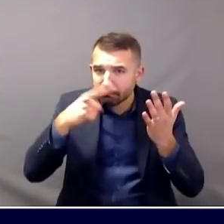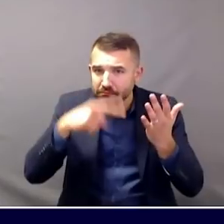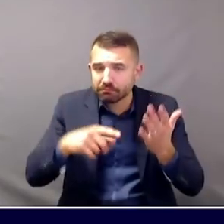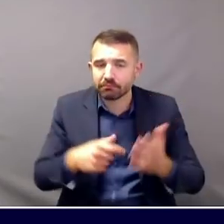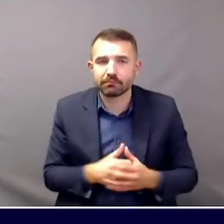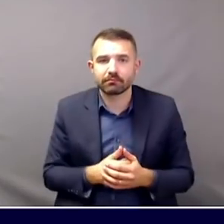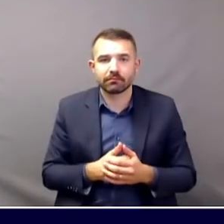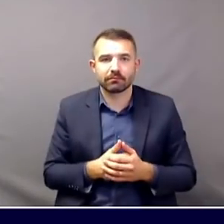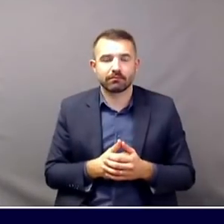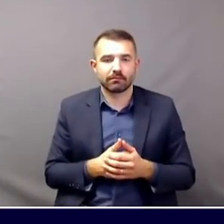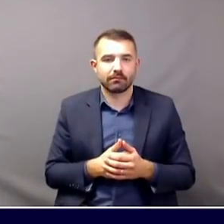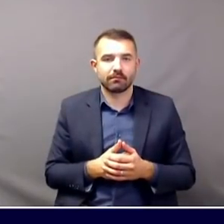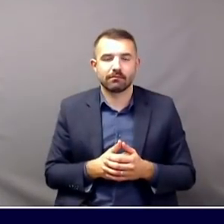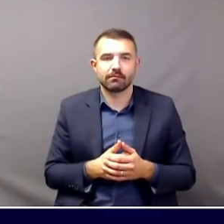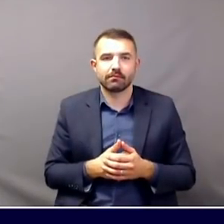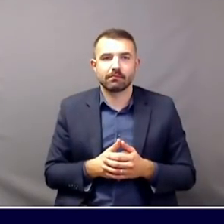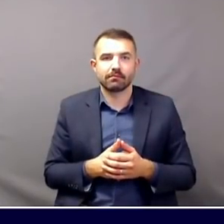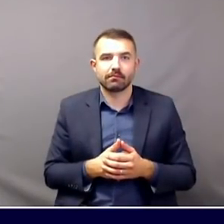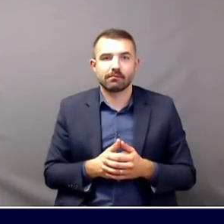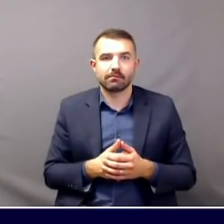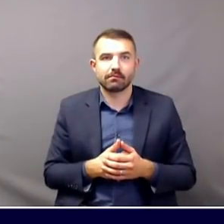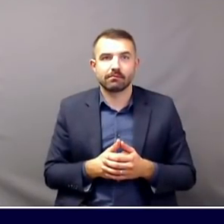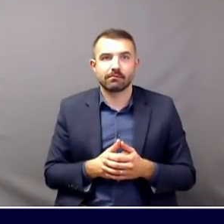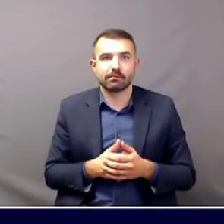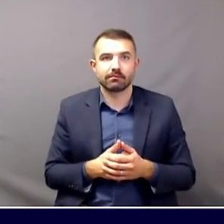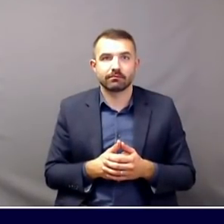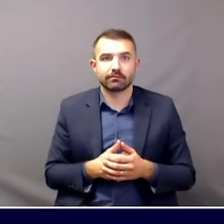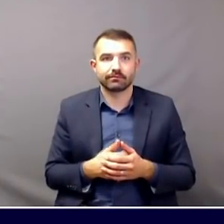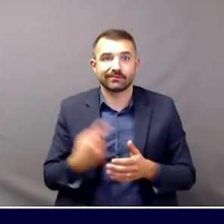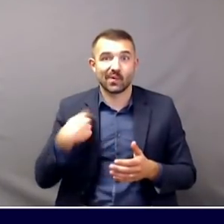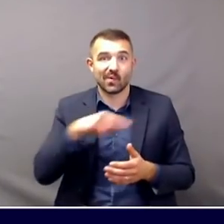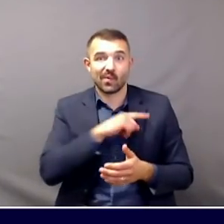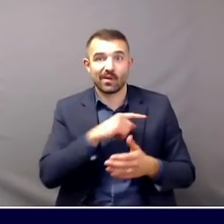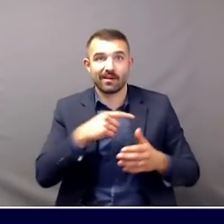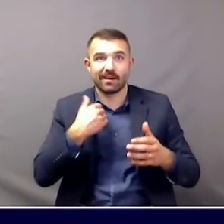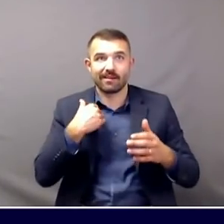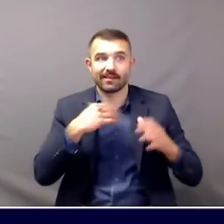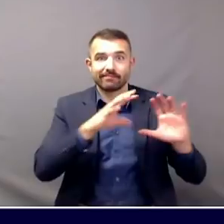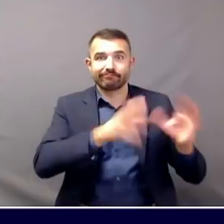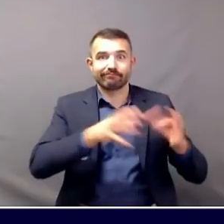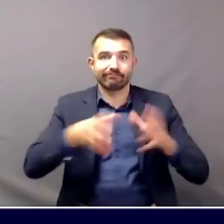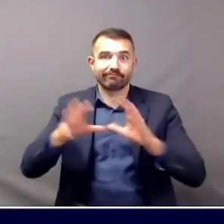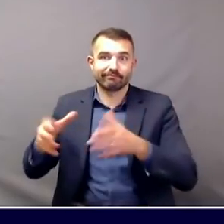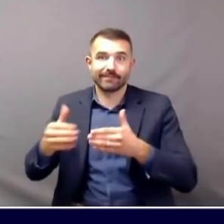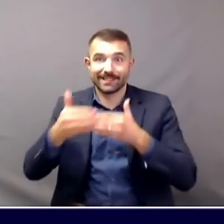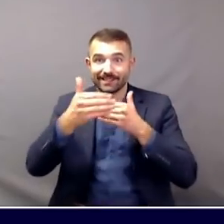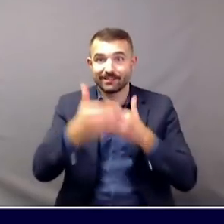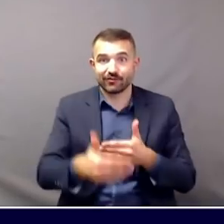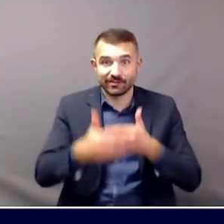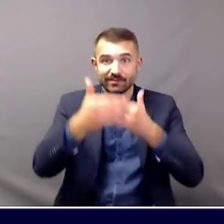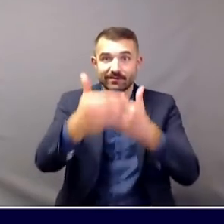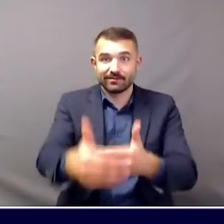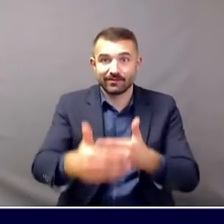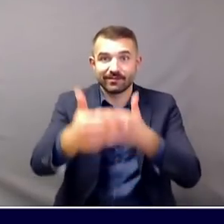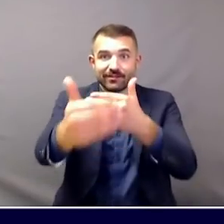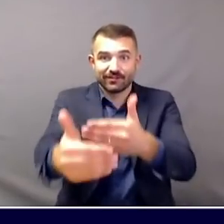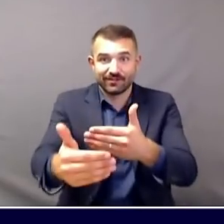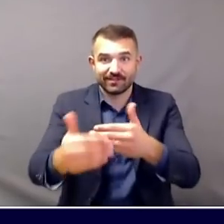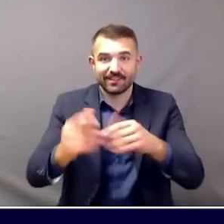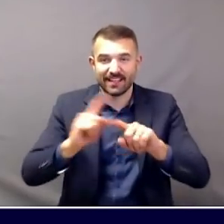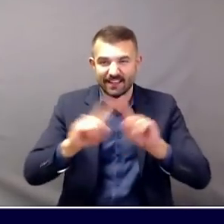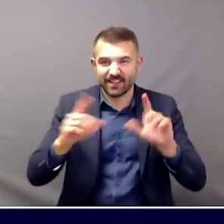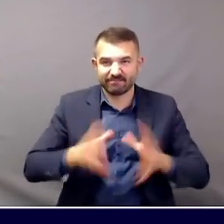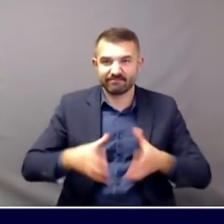speaking, and that's a categorization that we have used at other points as we've been grappling with COVID-19, when we've talked